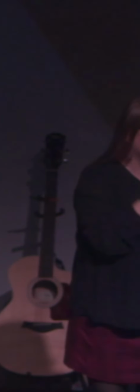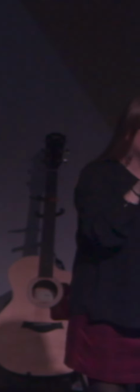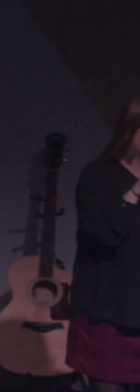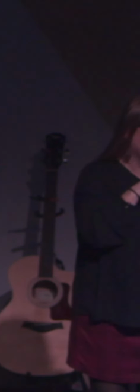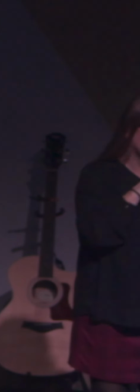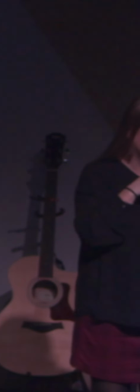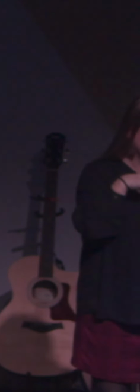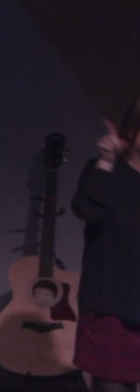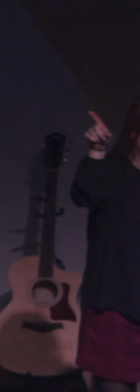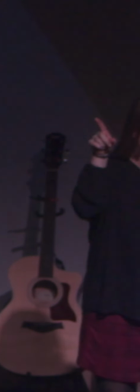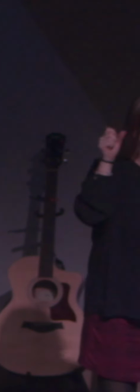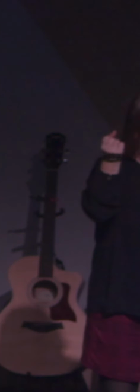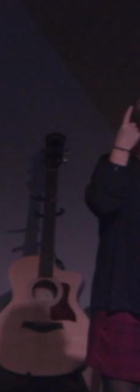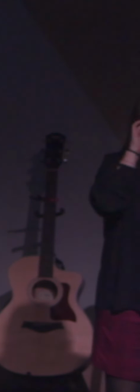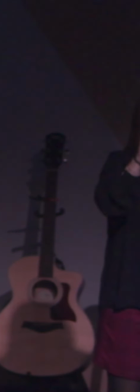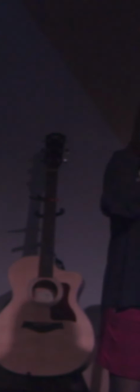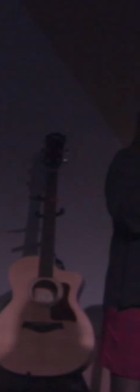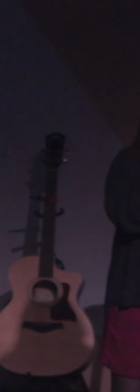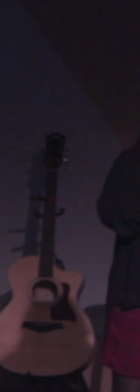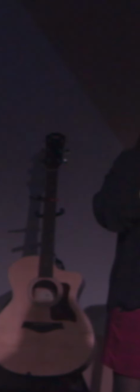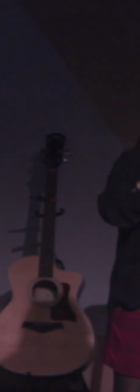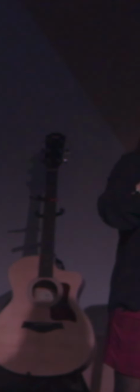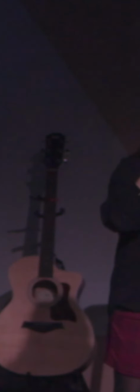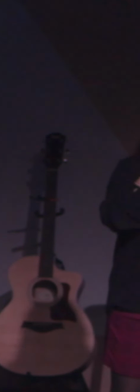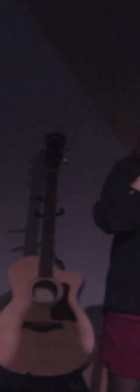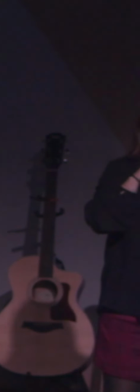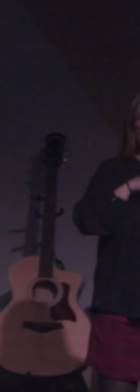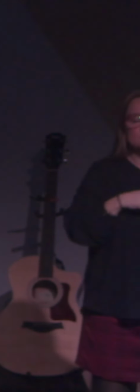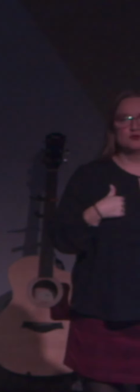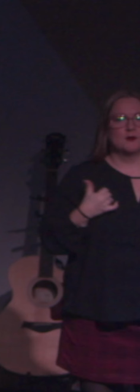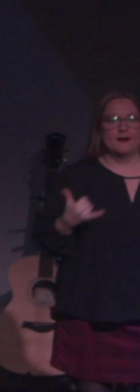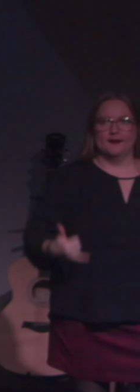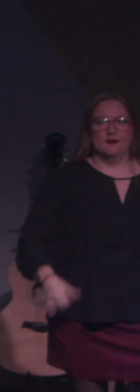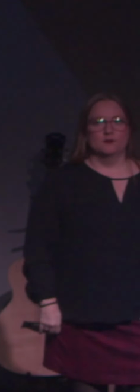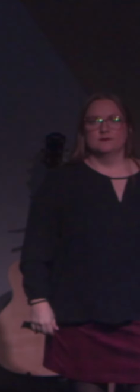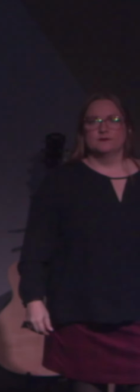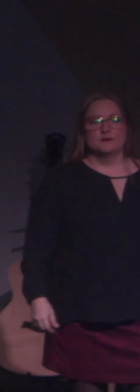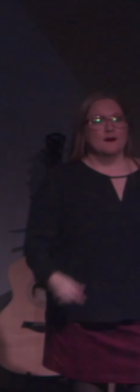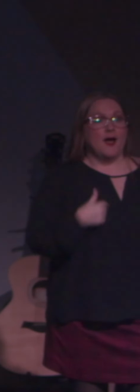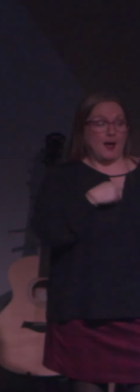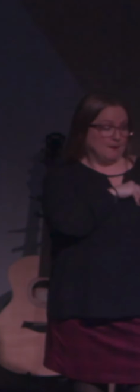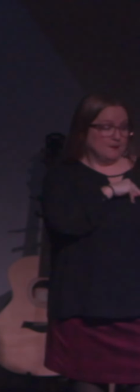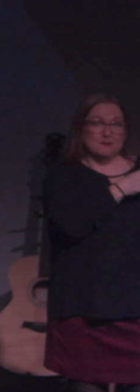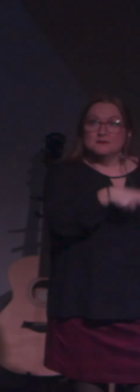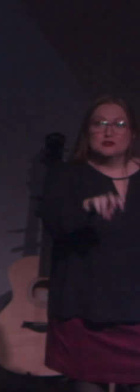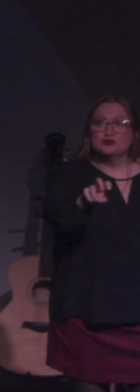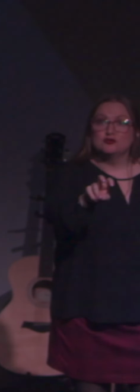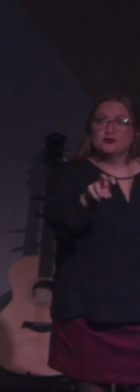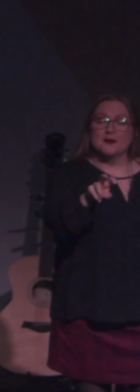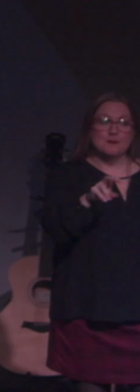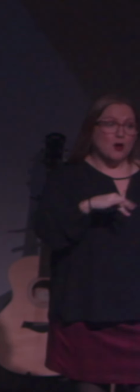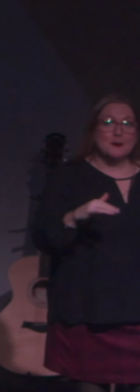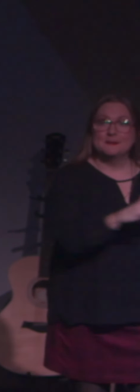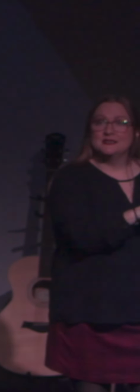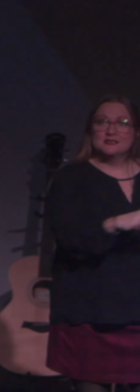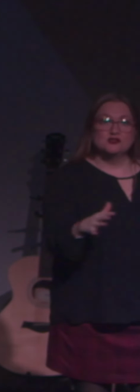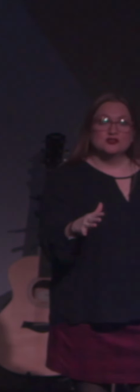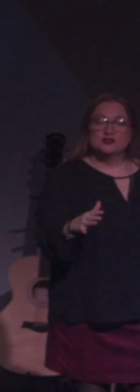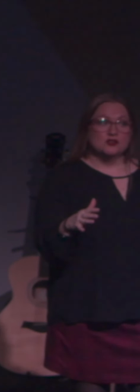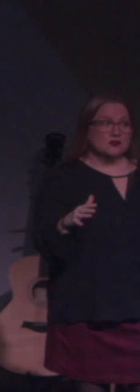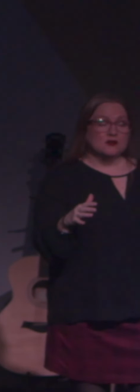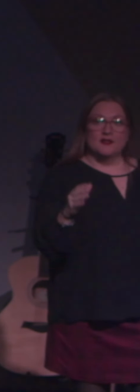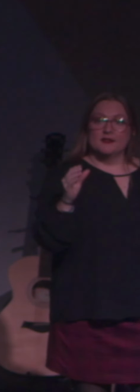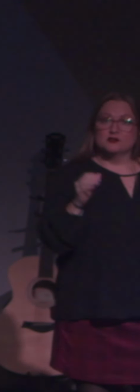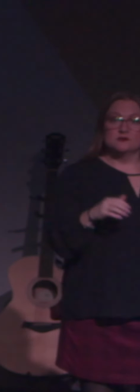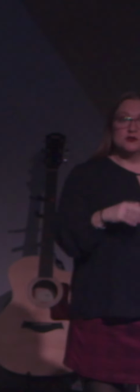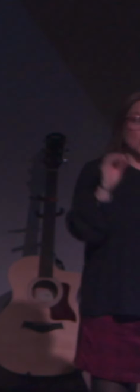He understood what I needed in that moment. I said, speak to me right now. I'm on a mission trip on the beach. There is not